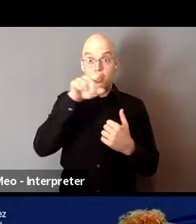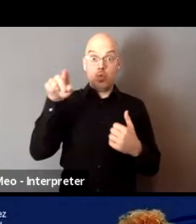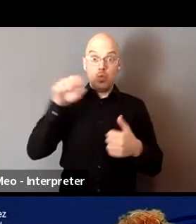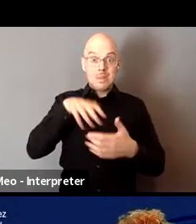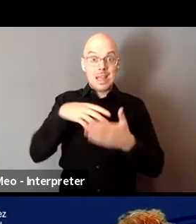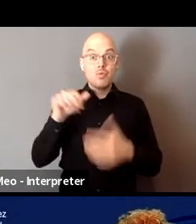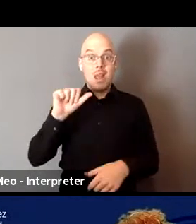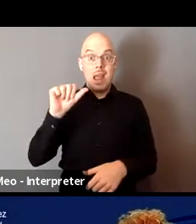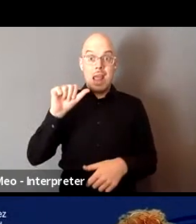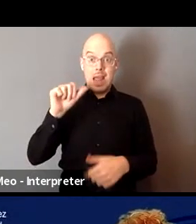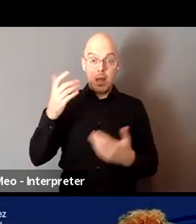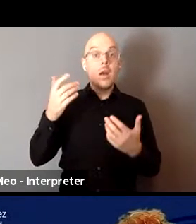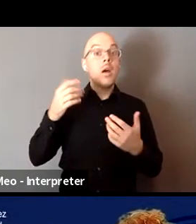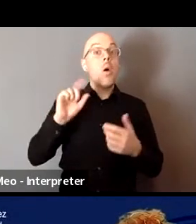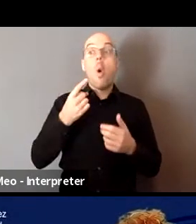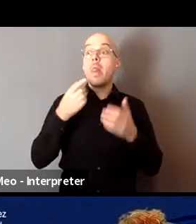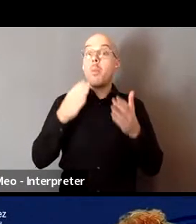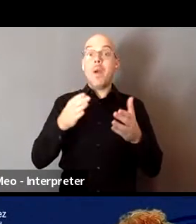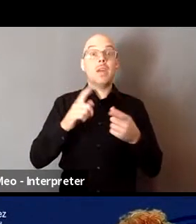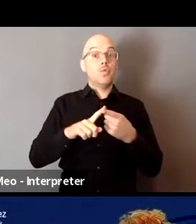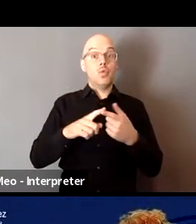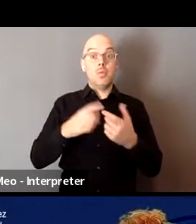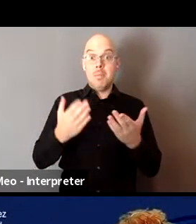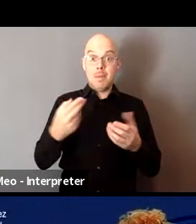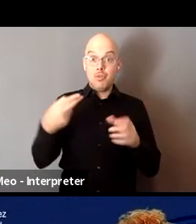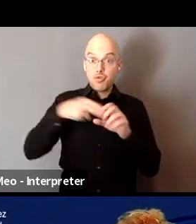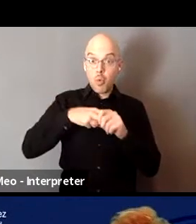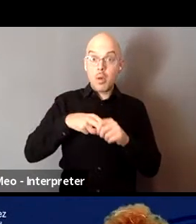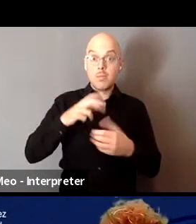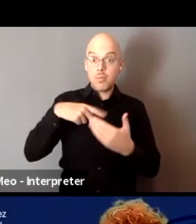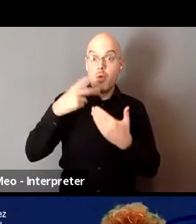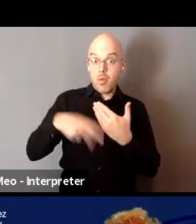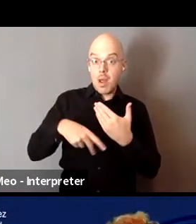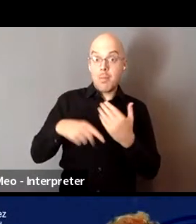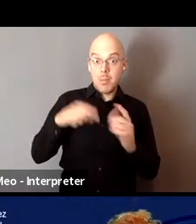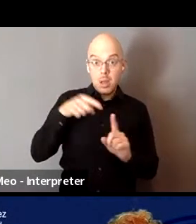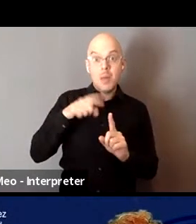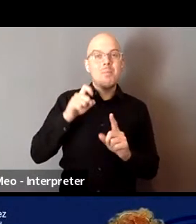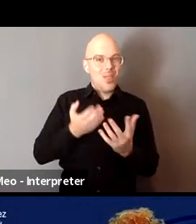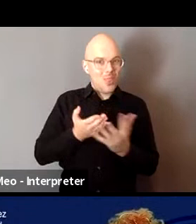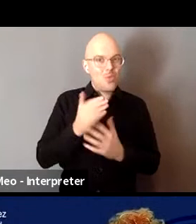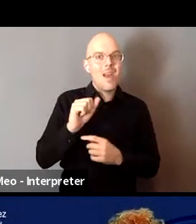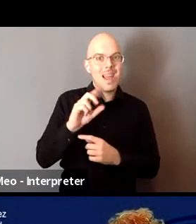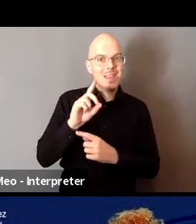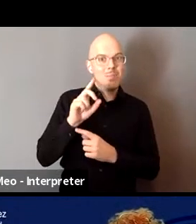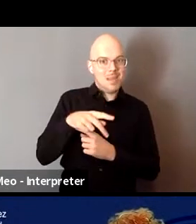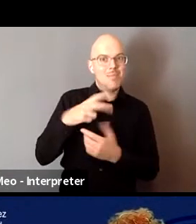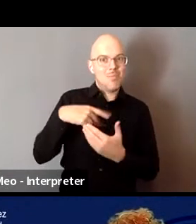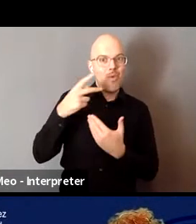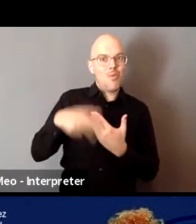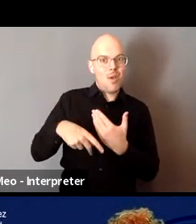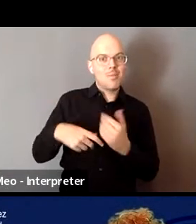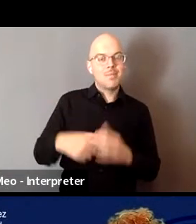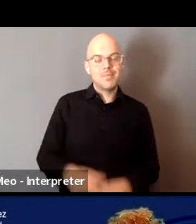to be considered for the program, this is the only way to become an air traffic controller non-competitively at this time.